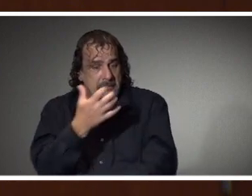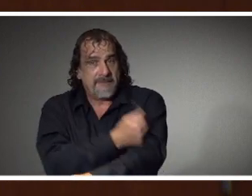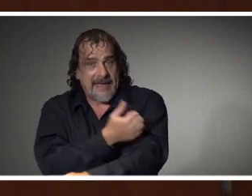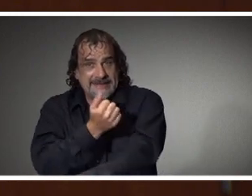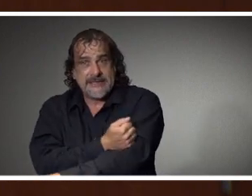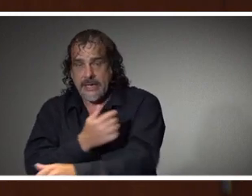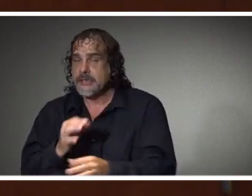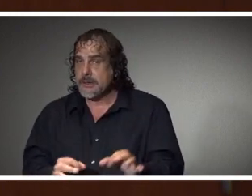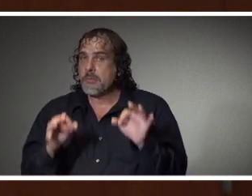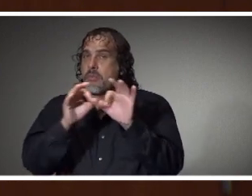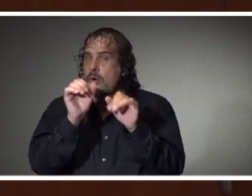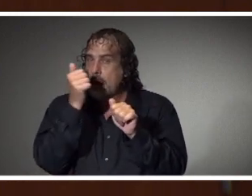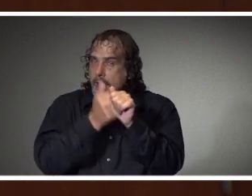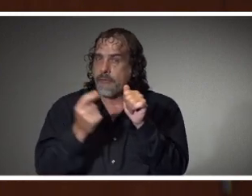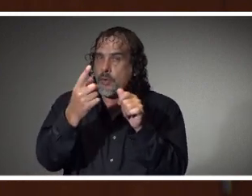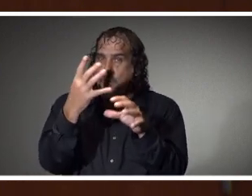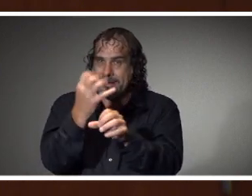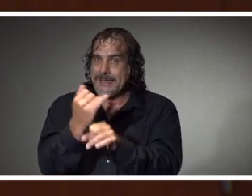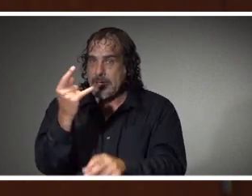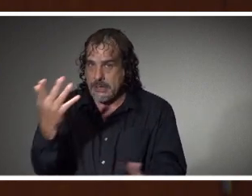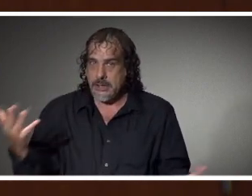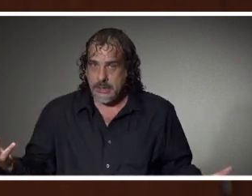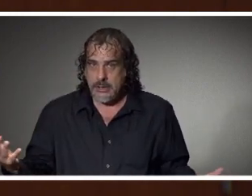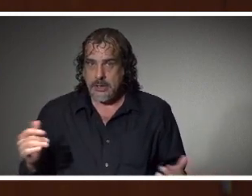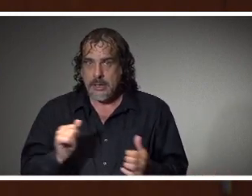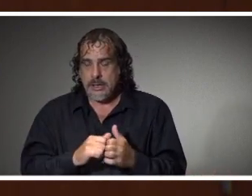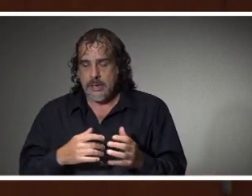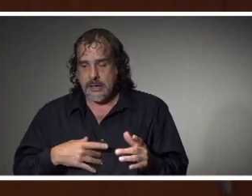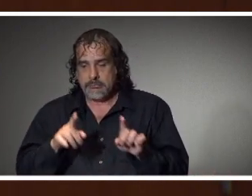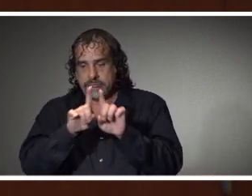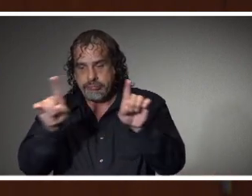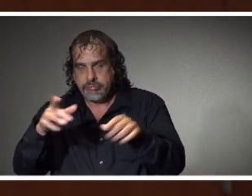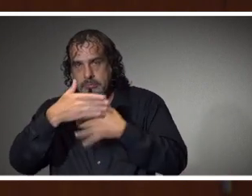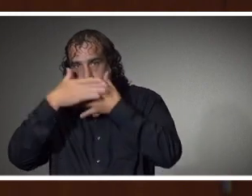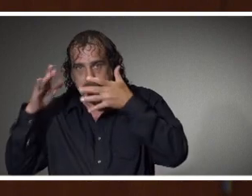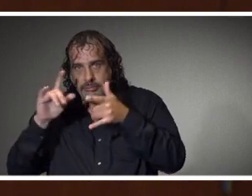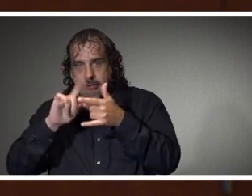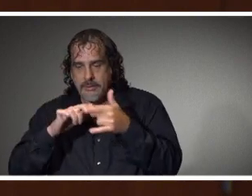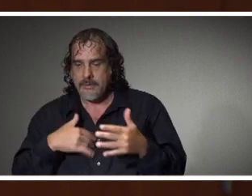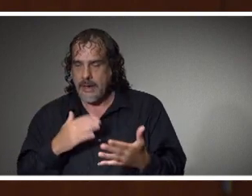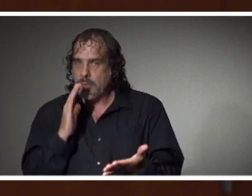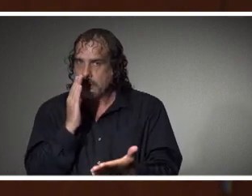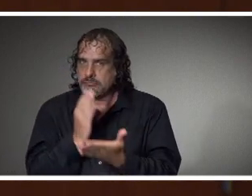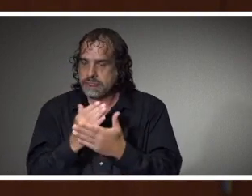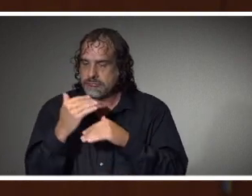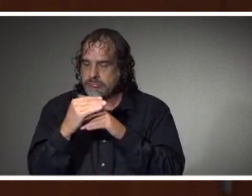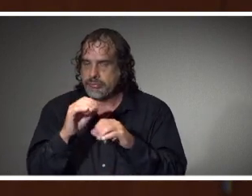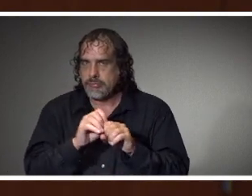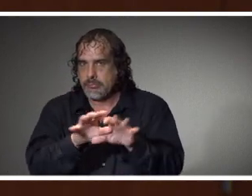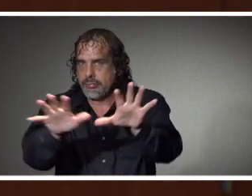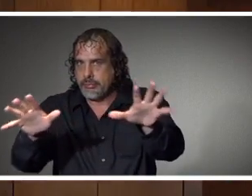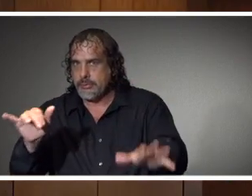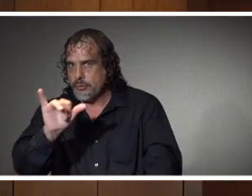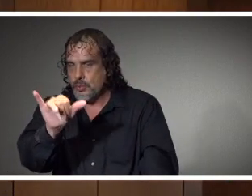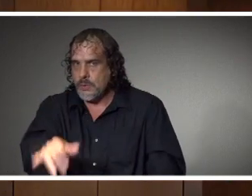it. And the social distancing measures are going to be doubly important when it comes to preventing transmission of viruses.